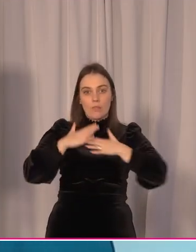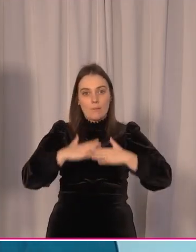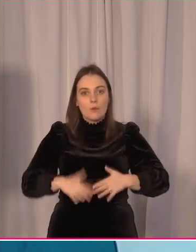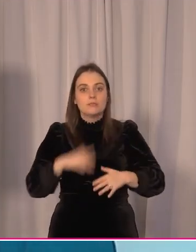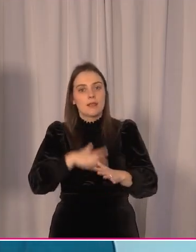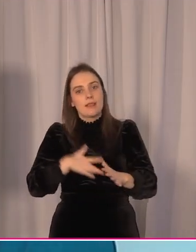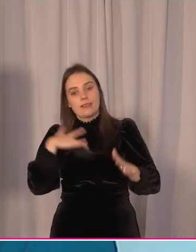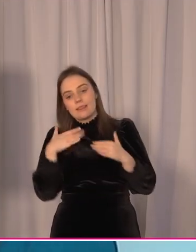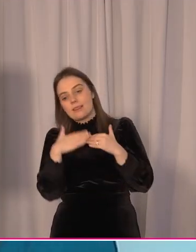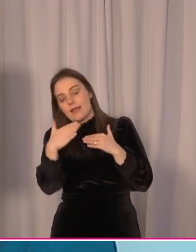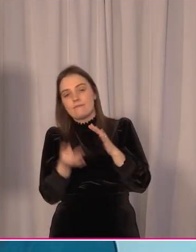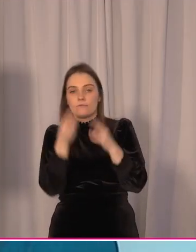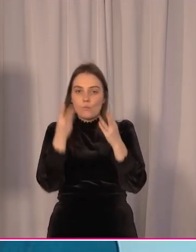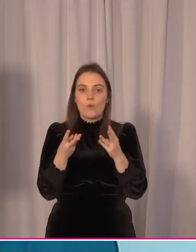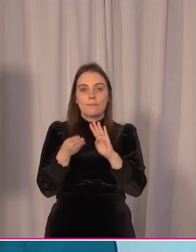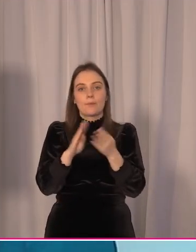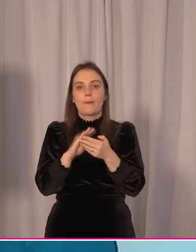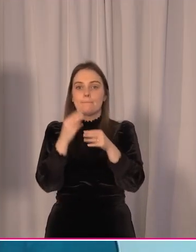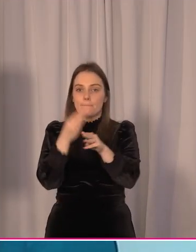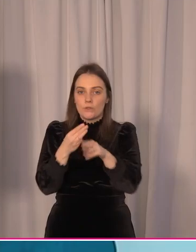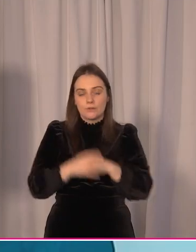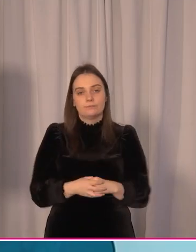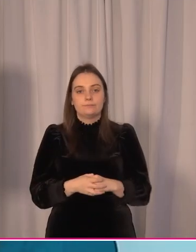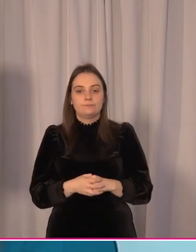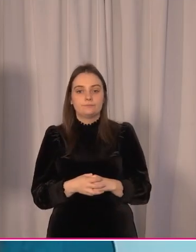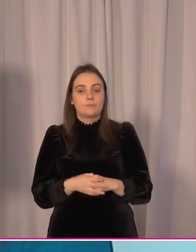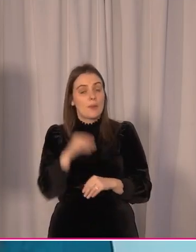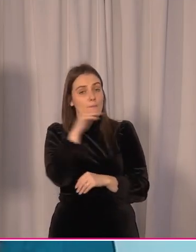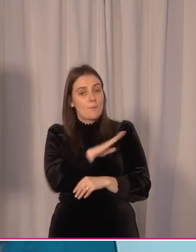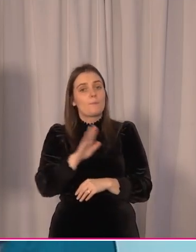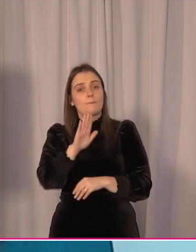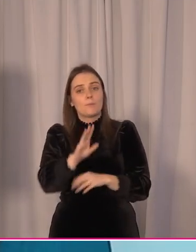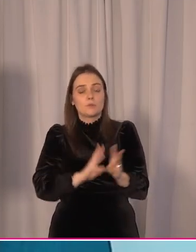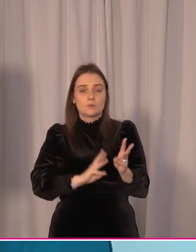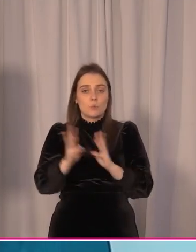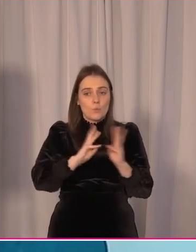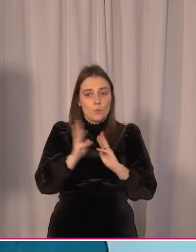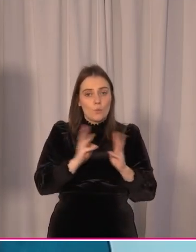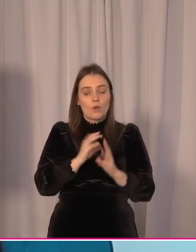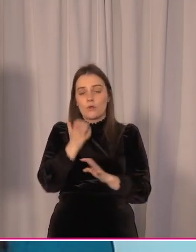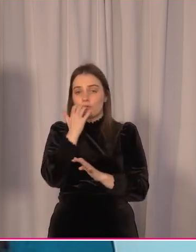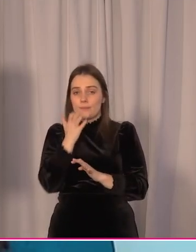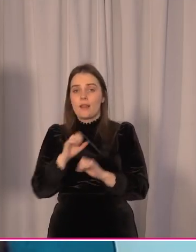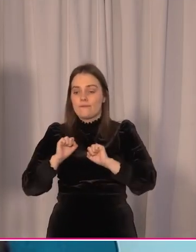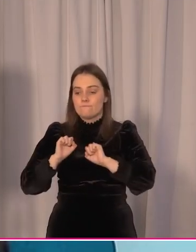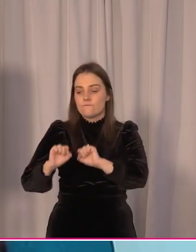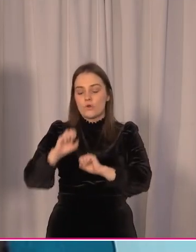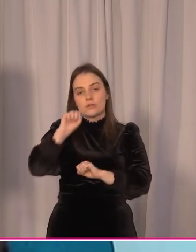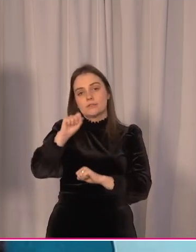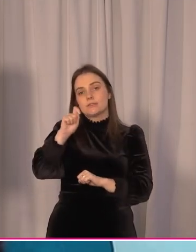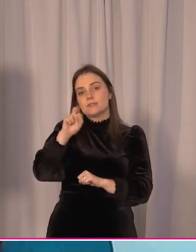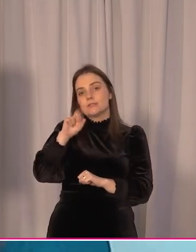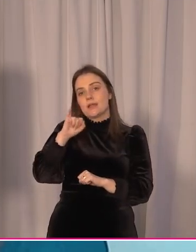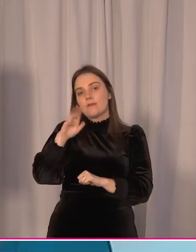motherhood. So it's really important that we continue to work on criminalized forced sterilization. Unfortunately, since